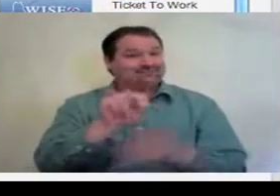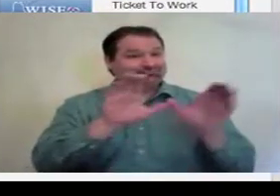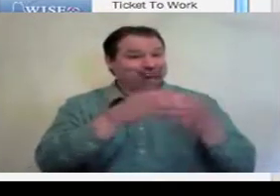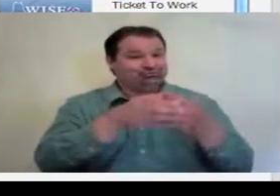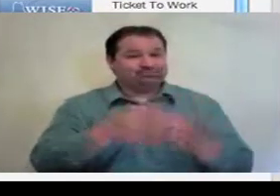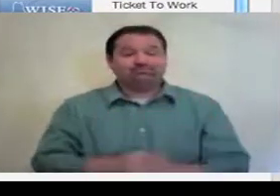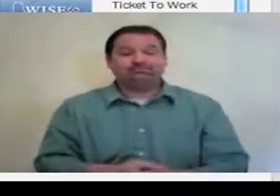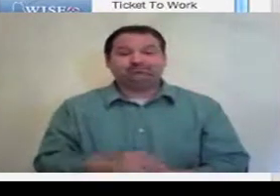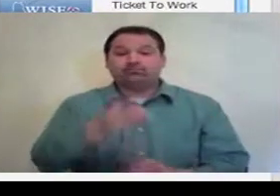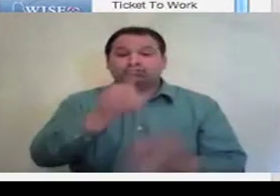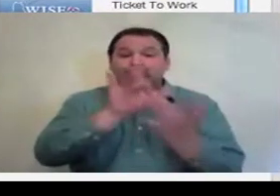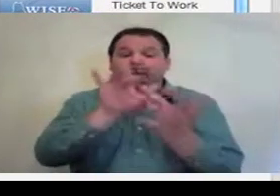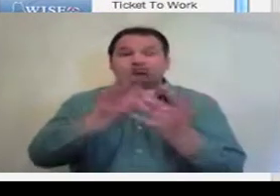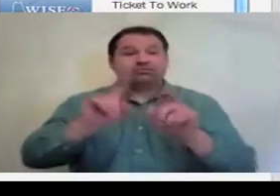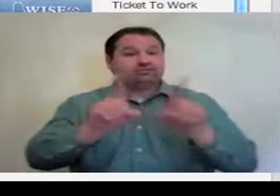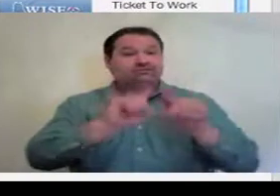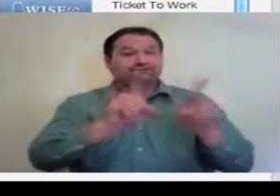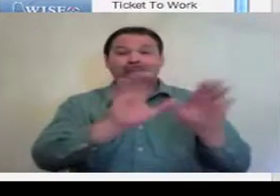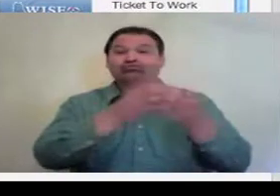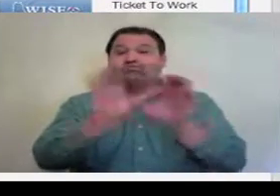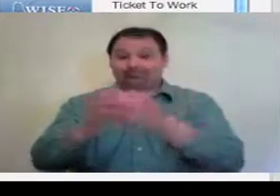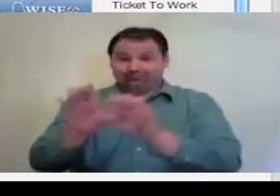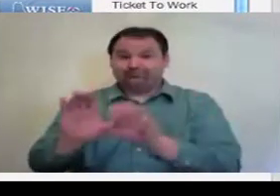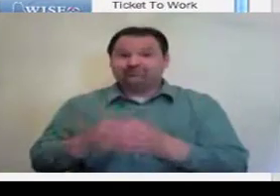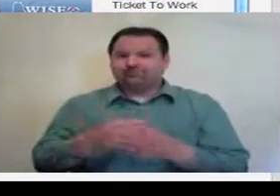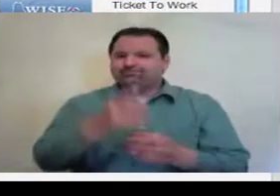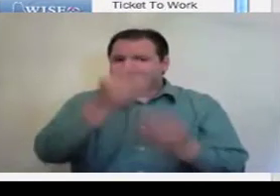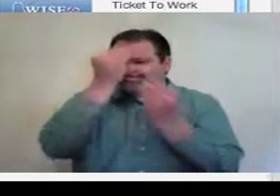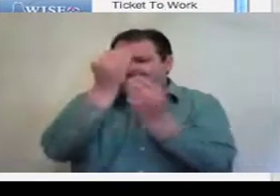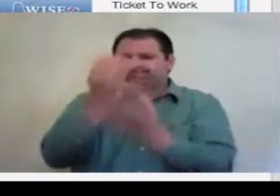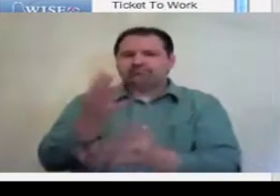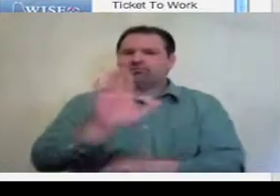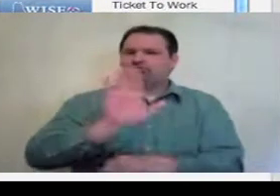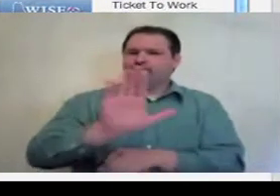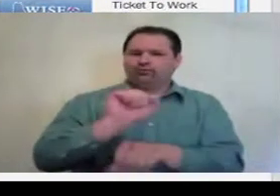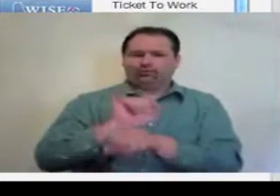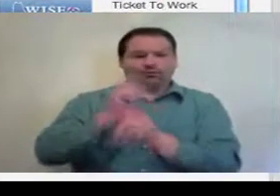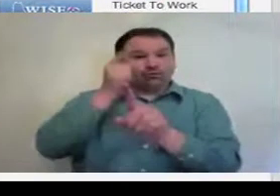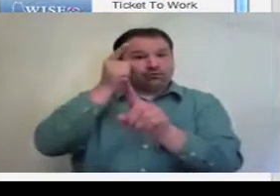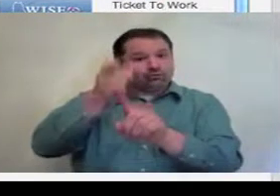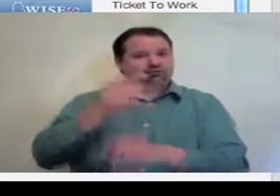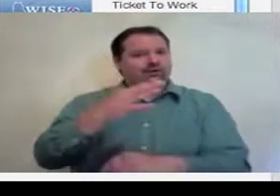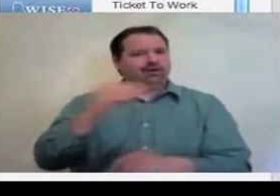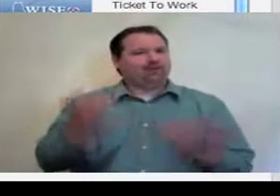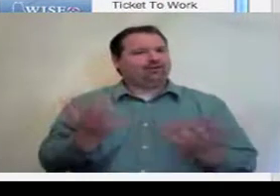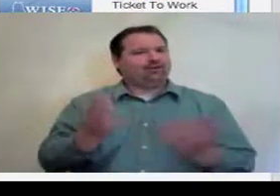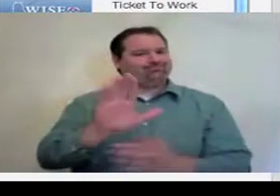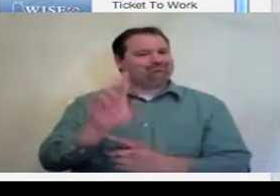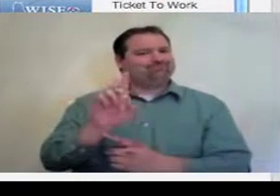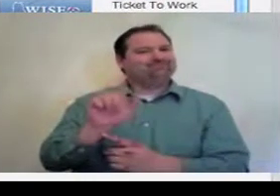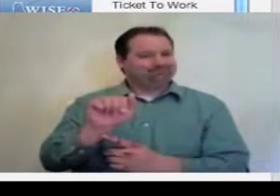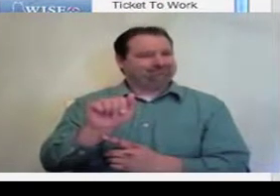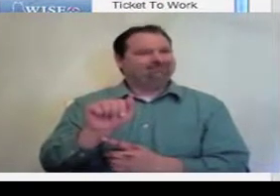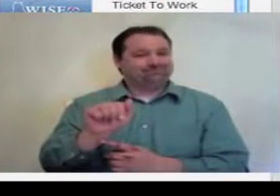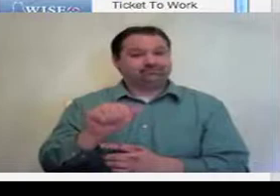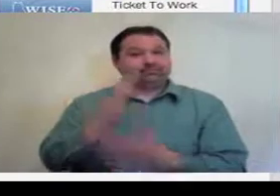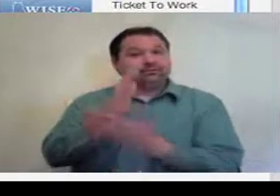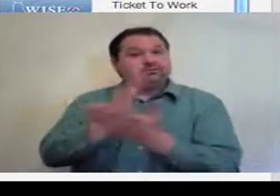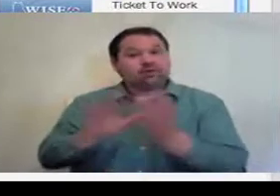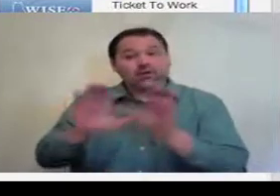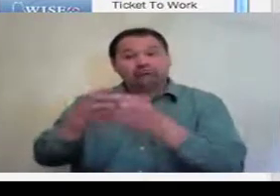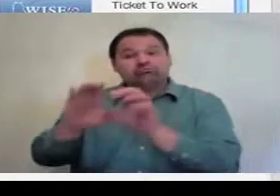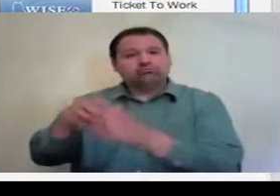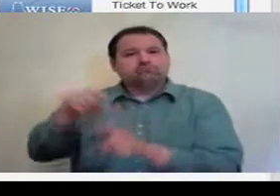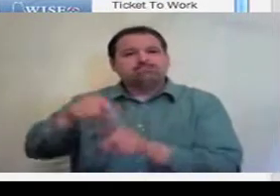agency. When you contact the different agencies, you can tell them what your work goal is and what your disability is.